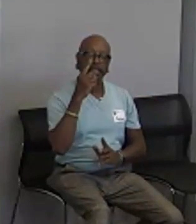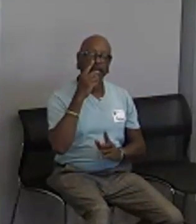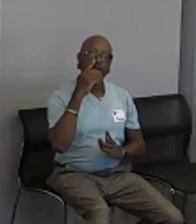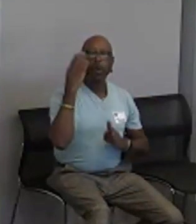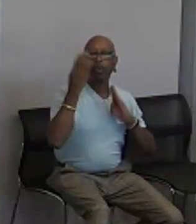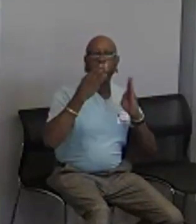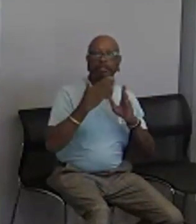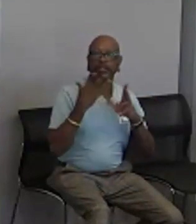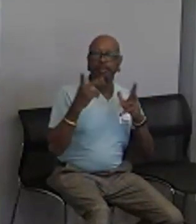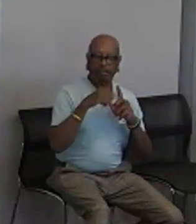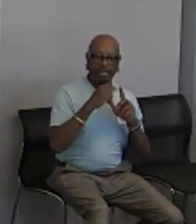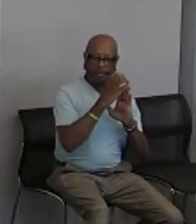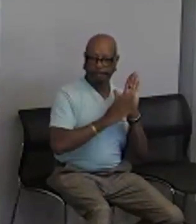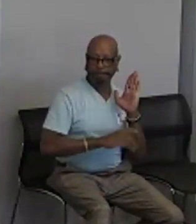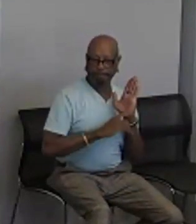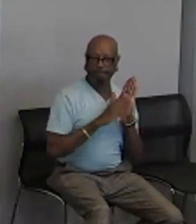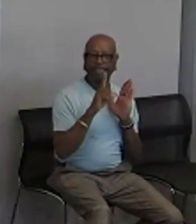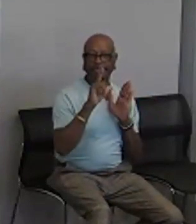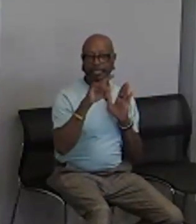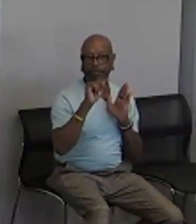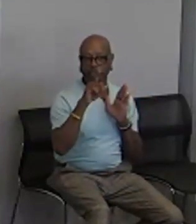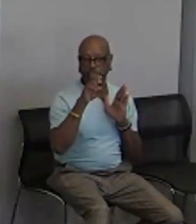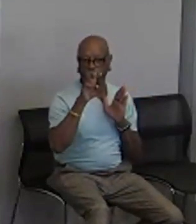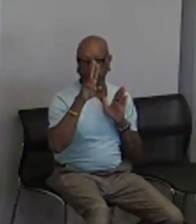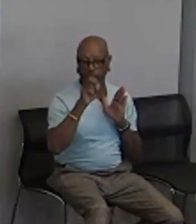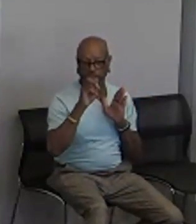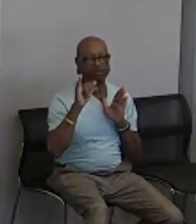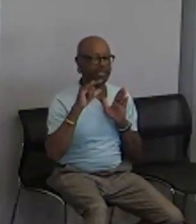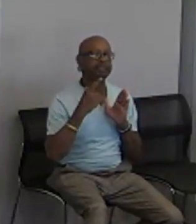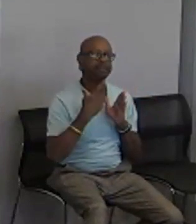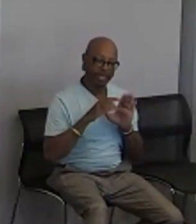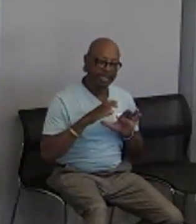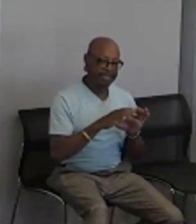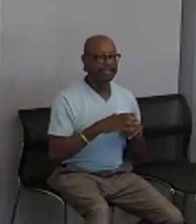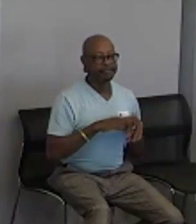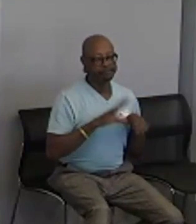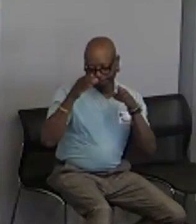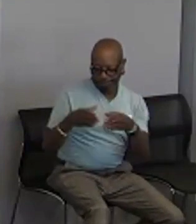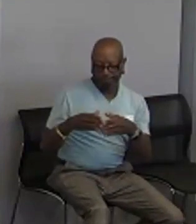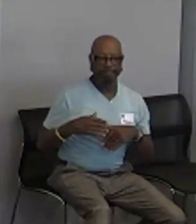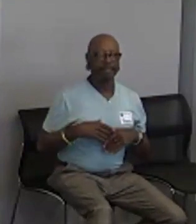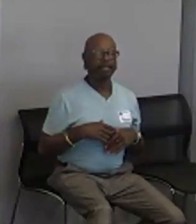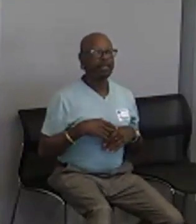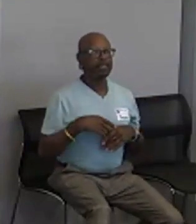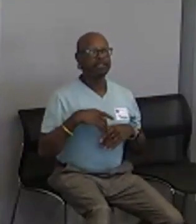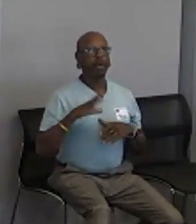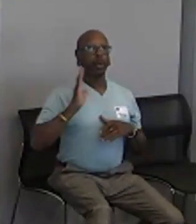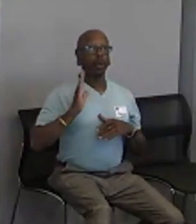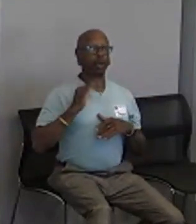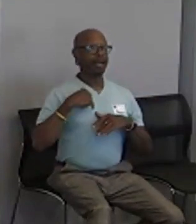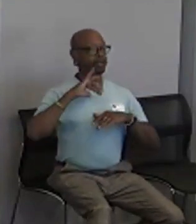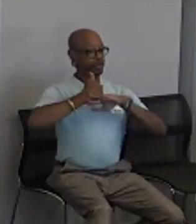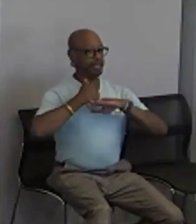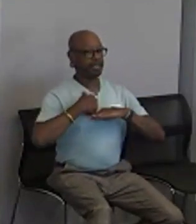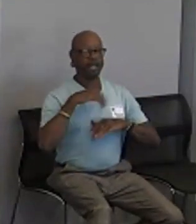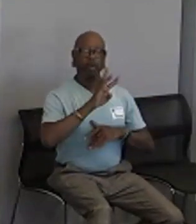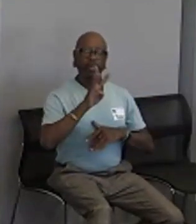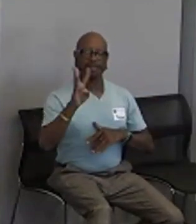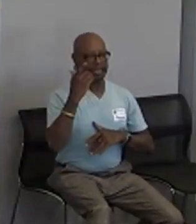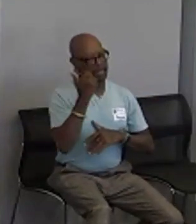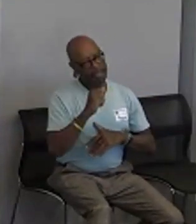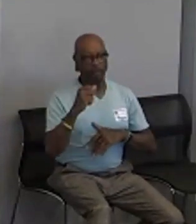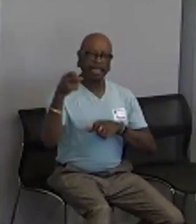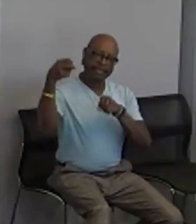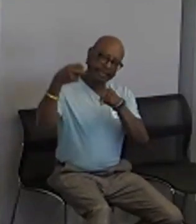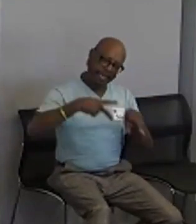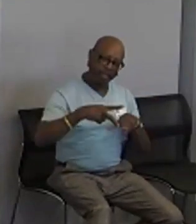right? So that's what I did. And early on, I created a website that anybody could download